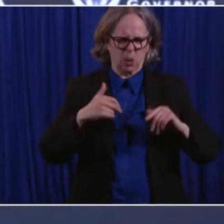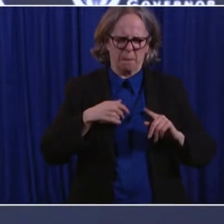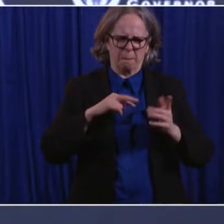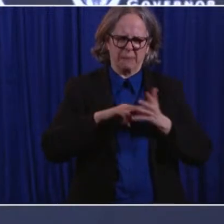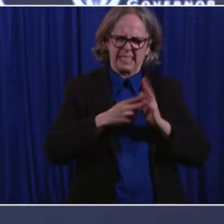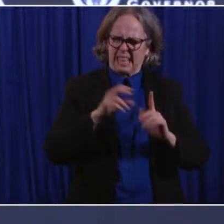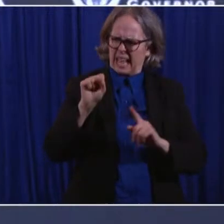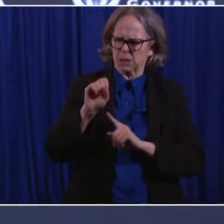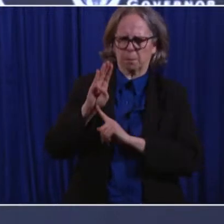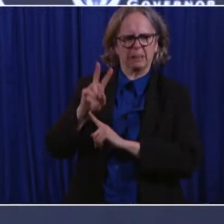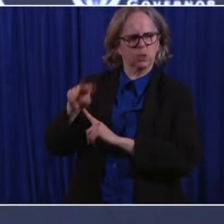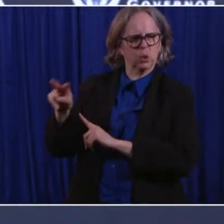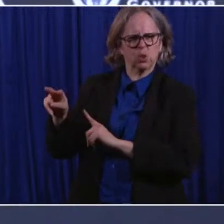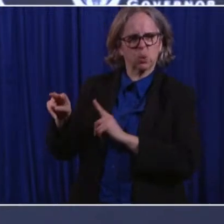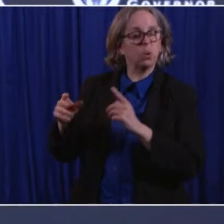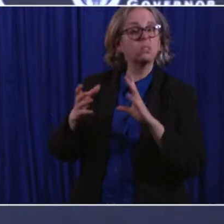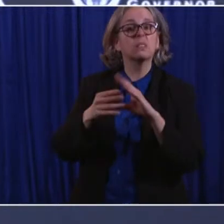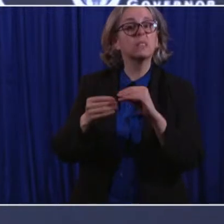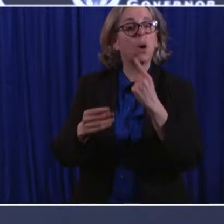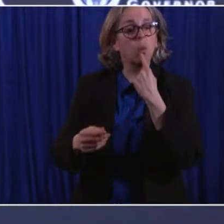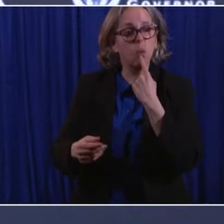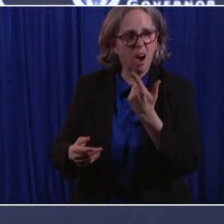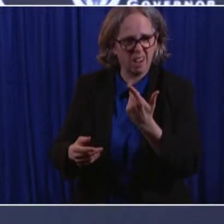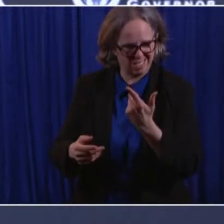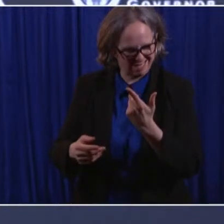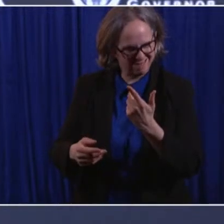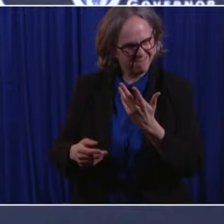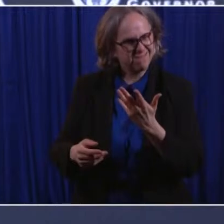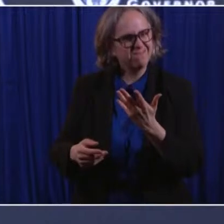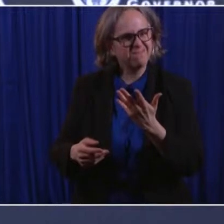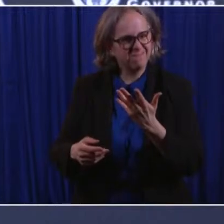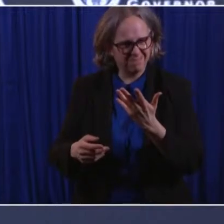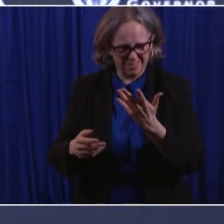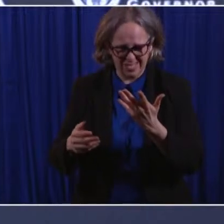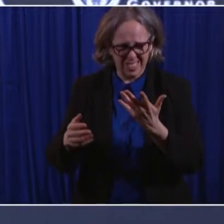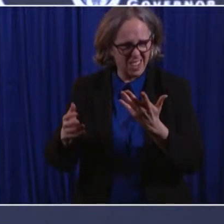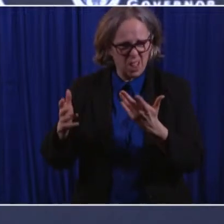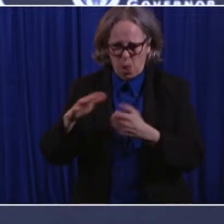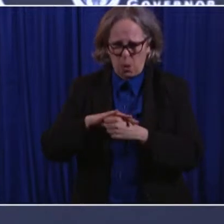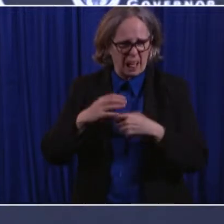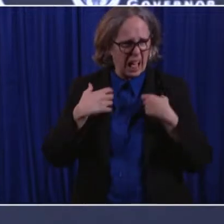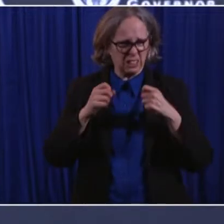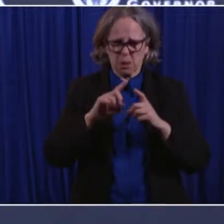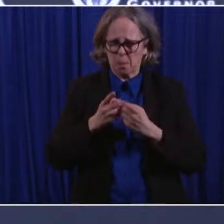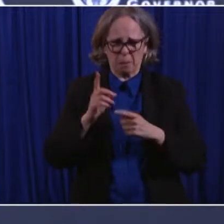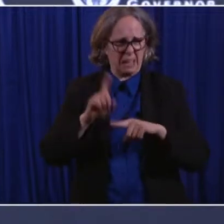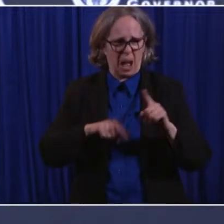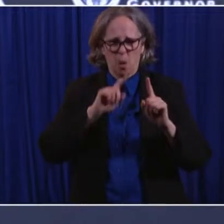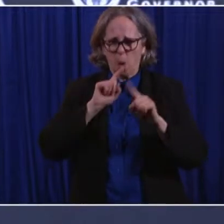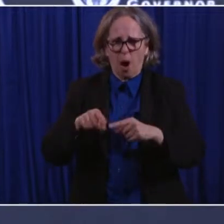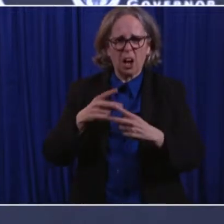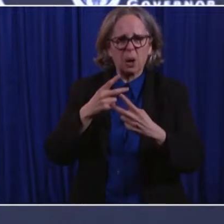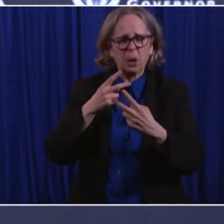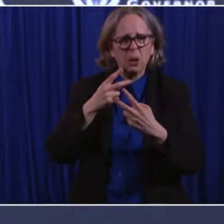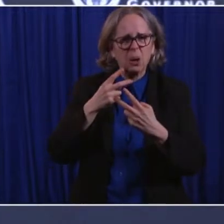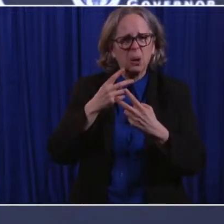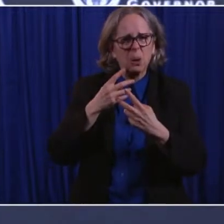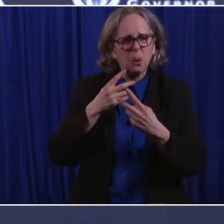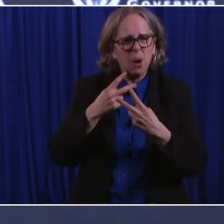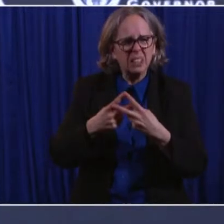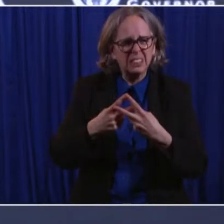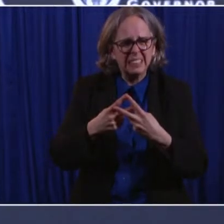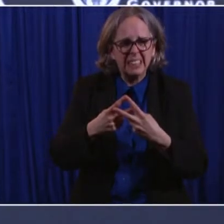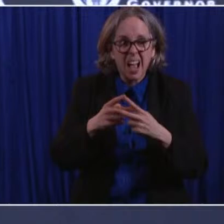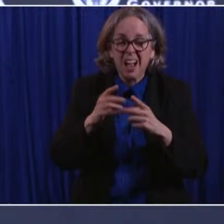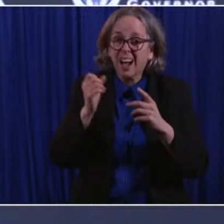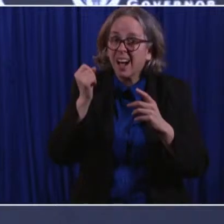a health department, a local health department cannot quarantine unless that particular individual who they want to